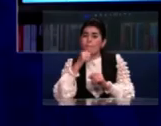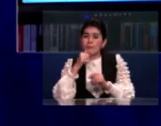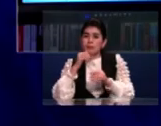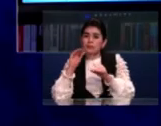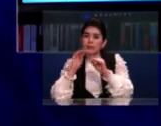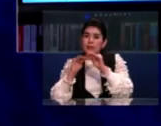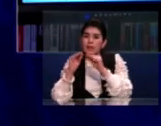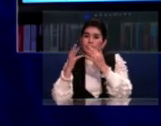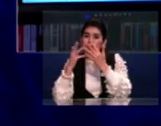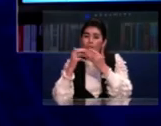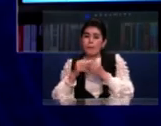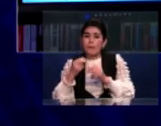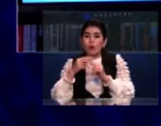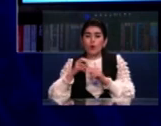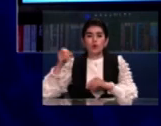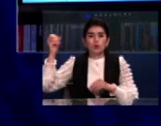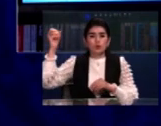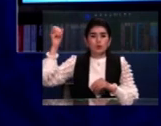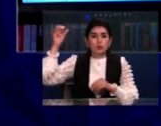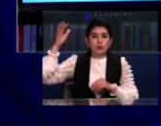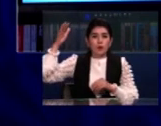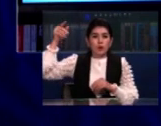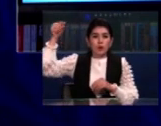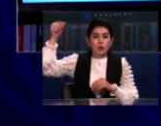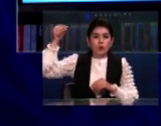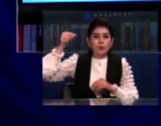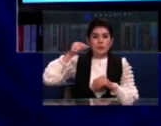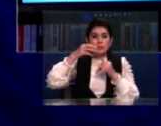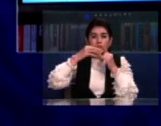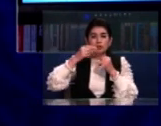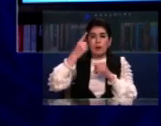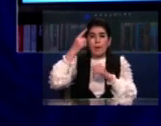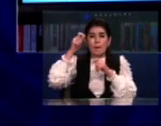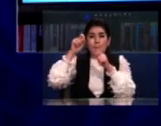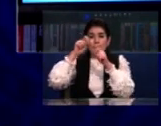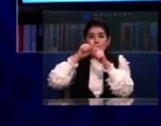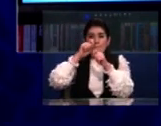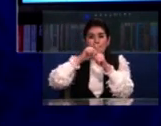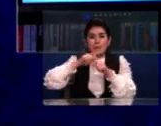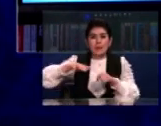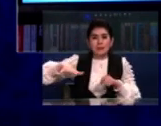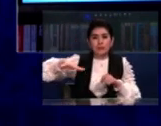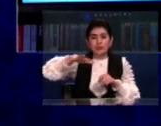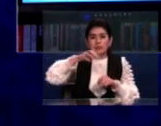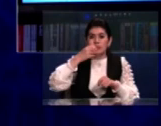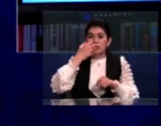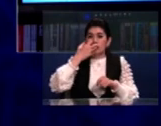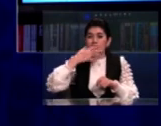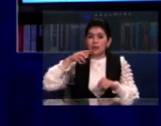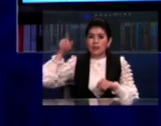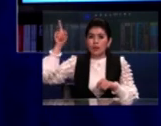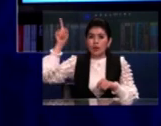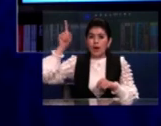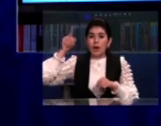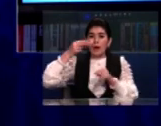uni fikriga ko'ra quyosh nurlari yer yuzasida 1 metr kvadrat yuzani qizdirganida